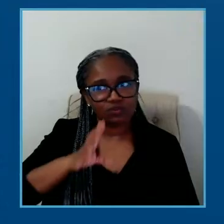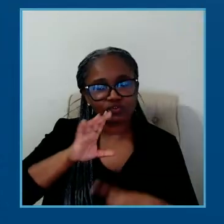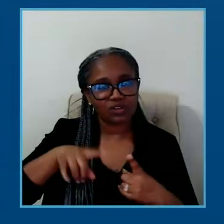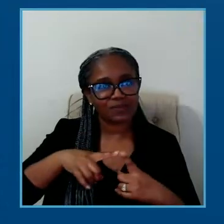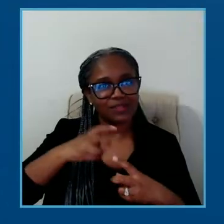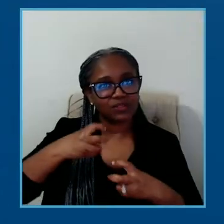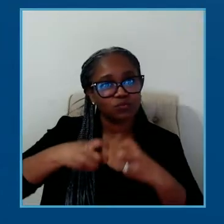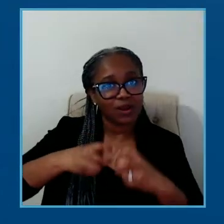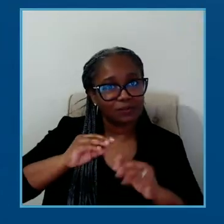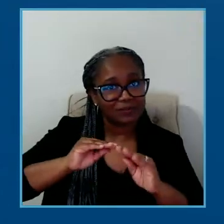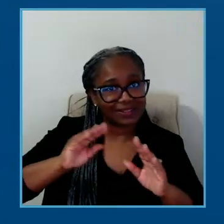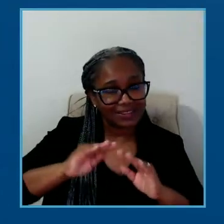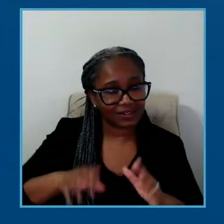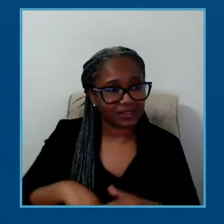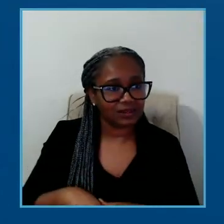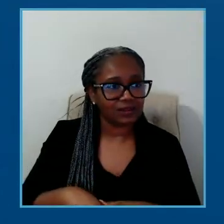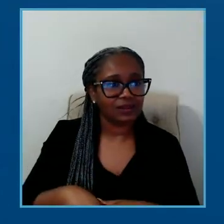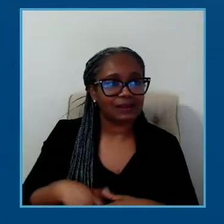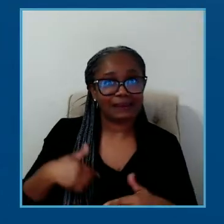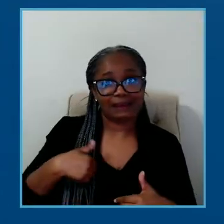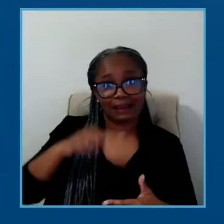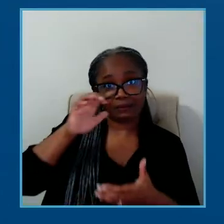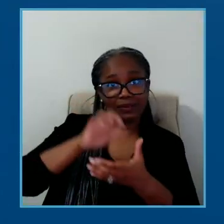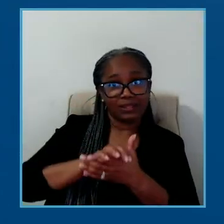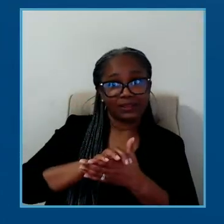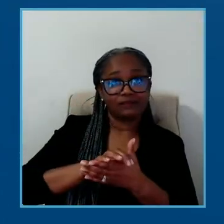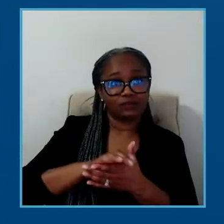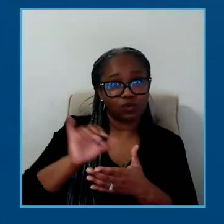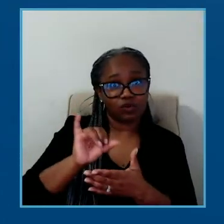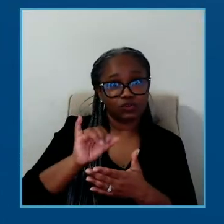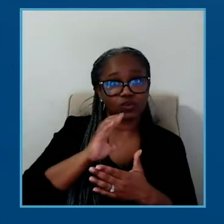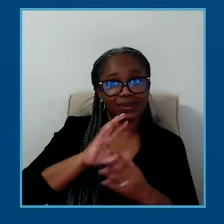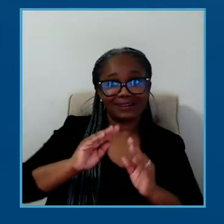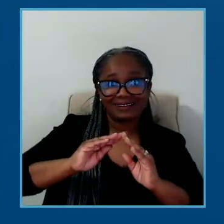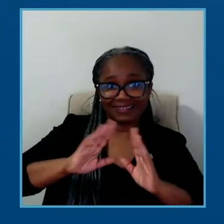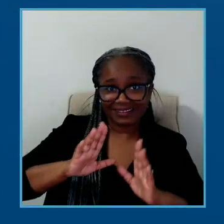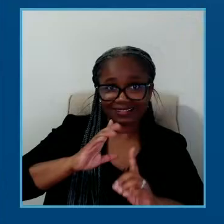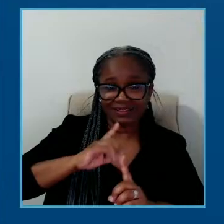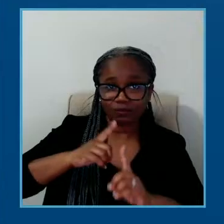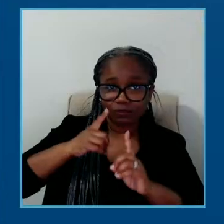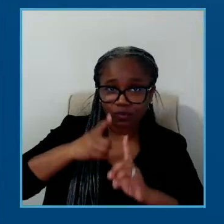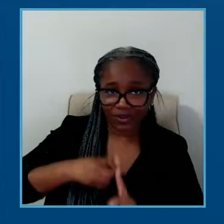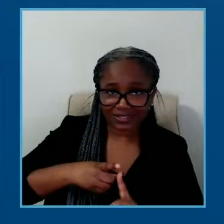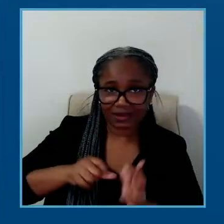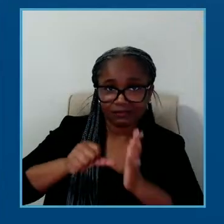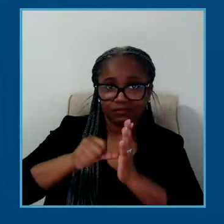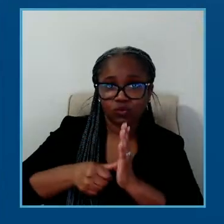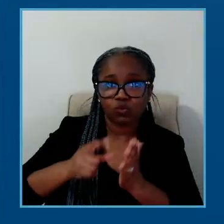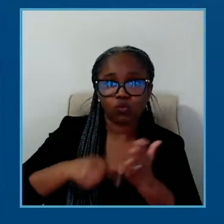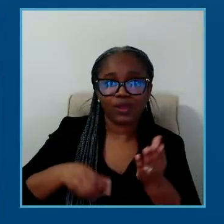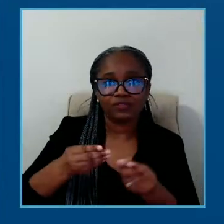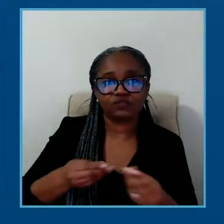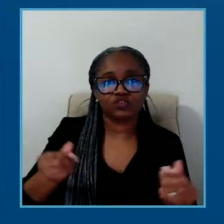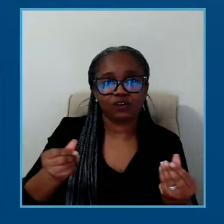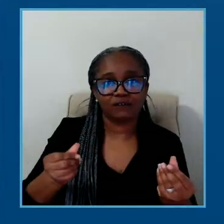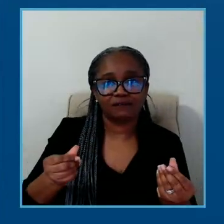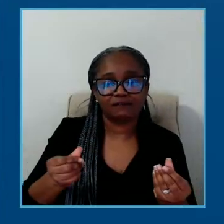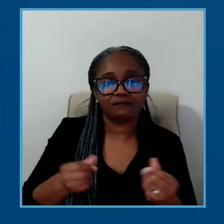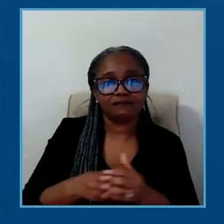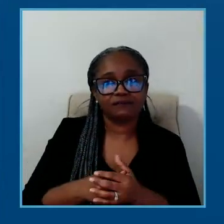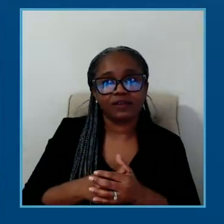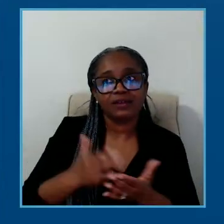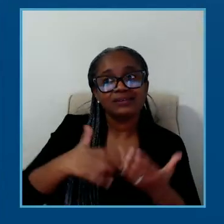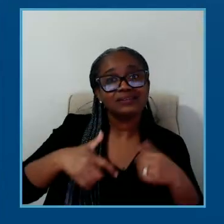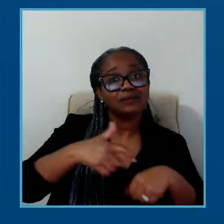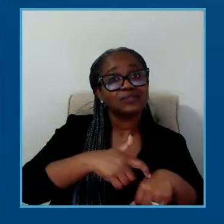I believe that it makes clear what the remedy should be. You know, sometimes when something is broken, you break your